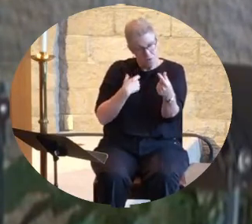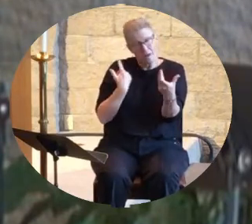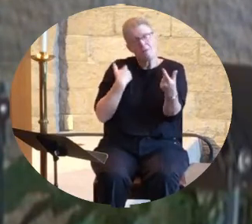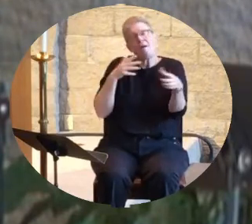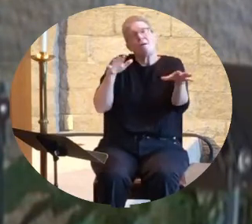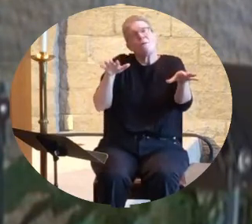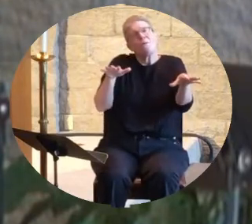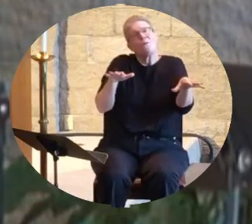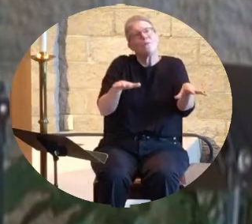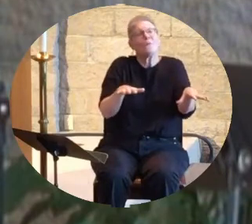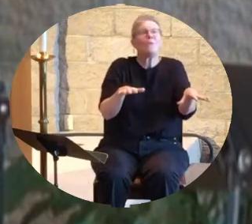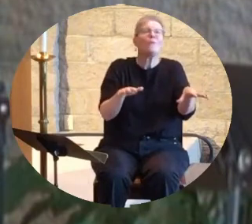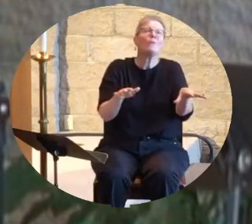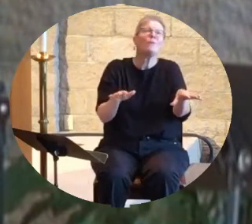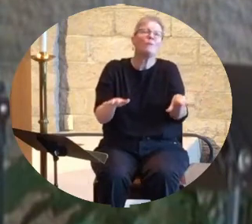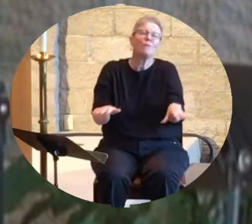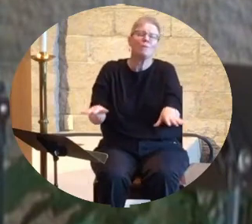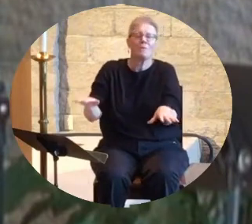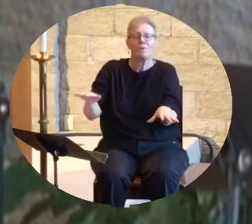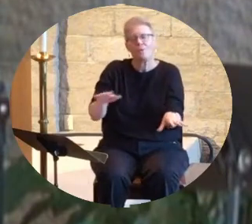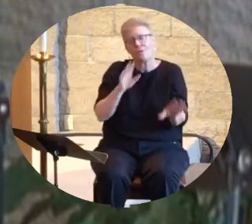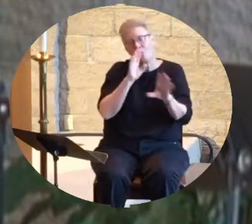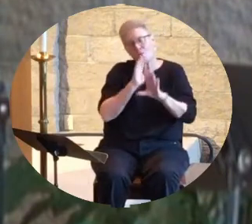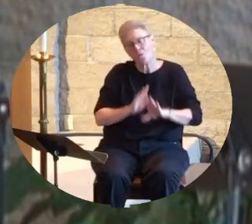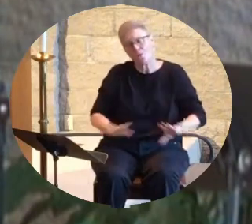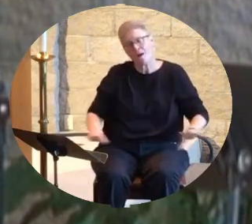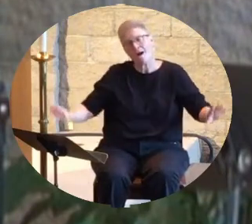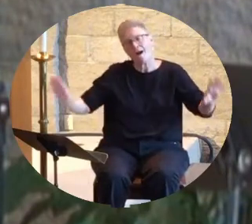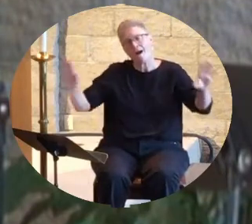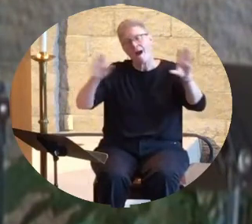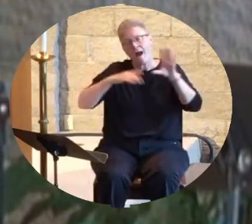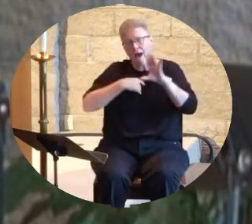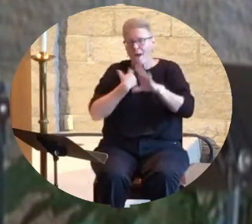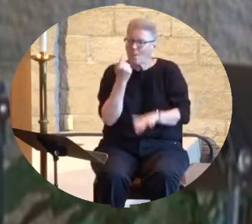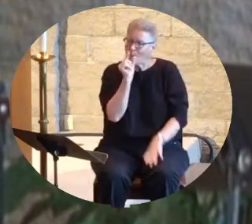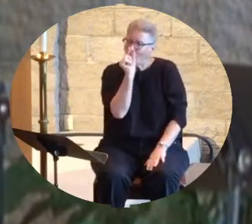quietly. I am infinitesimal,